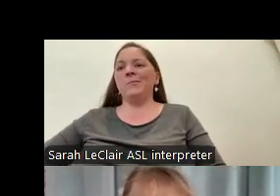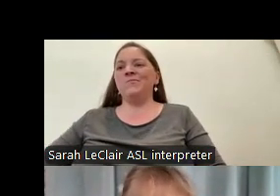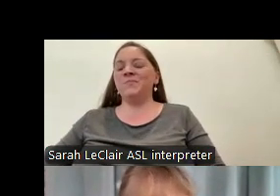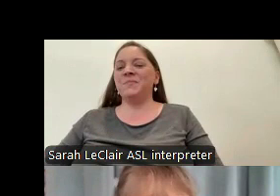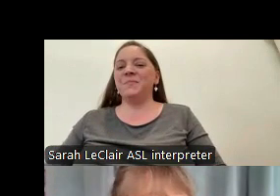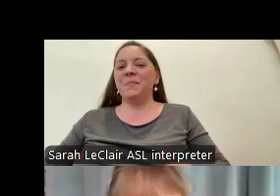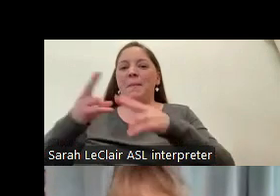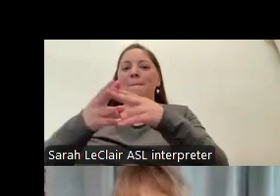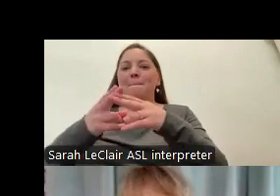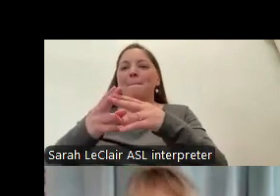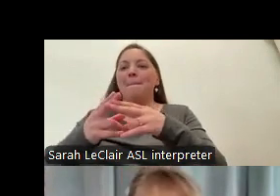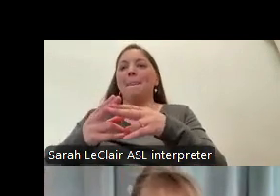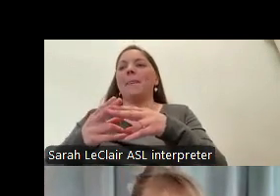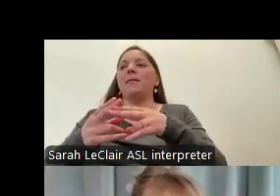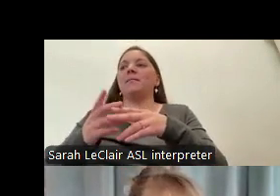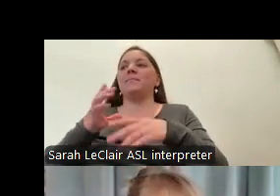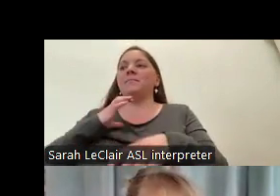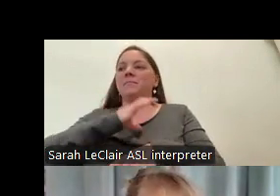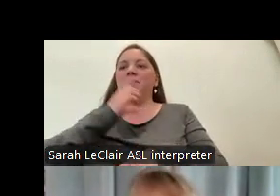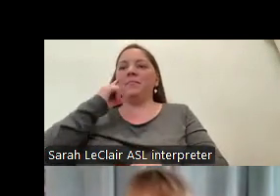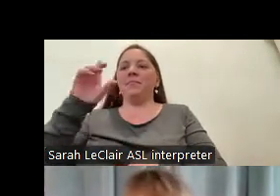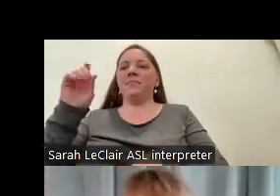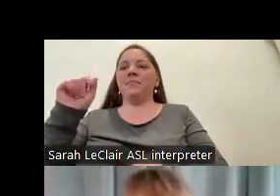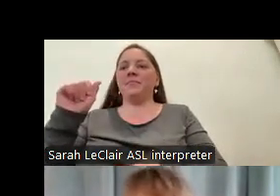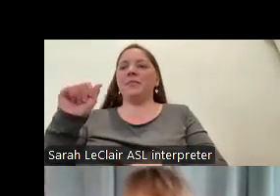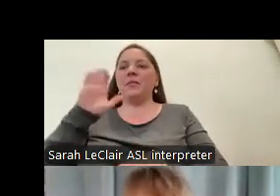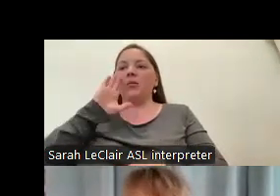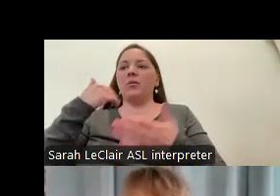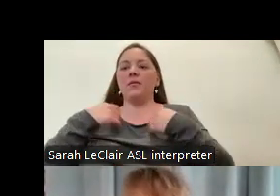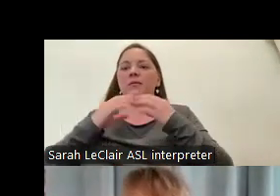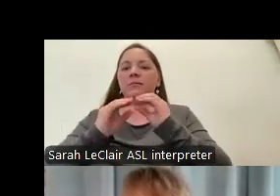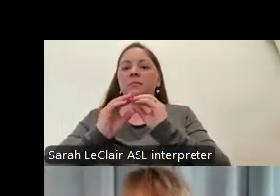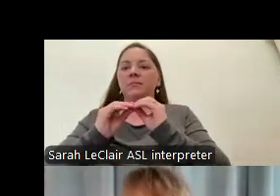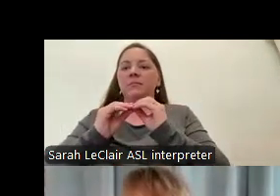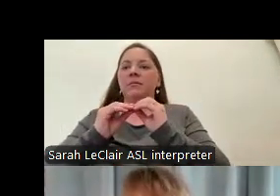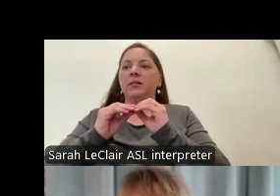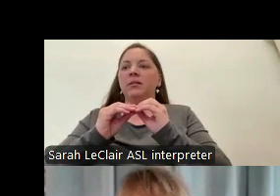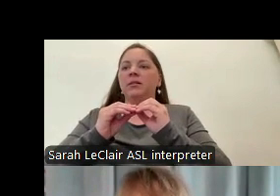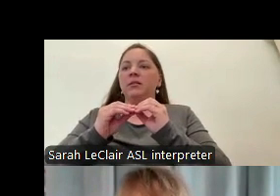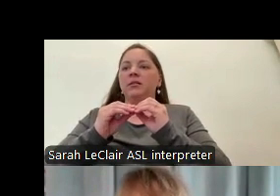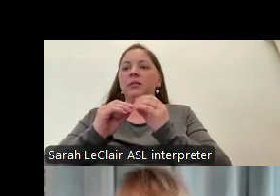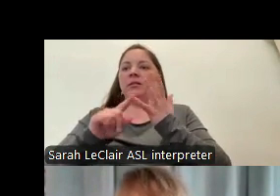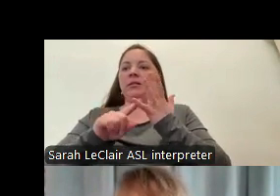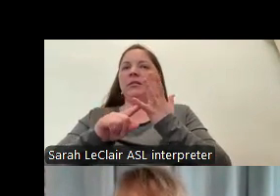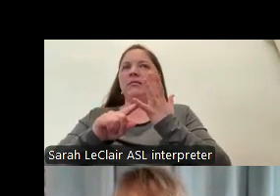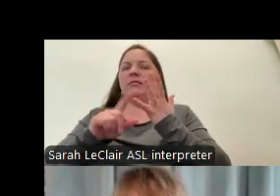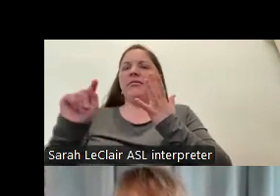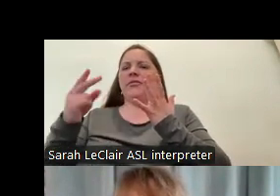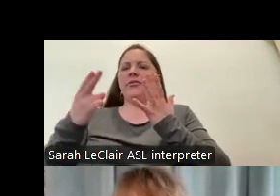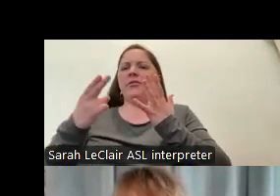the Commissions on Disability for the City of Riverside meets, it's like the last Thursday of the month, I